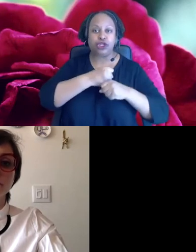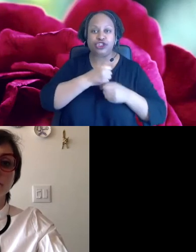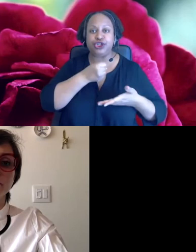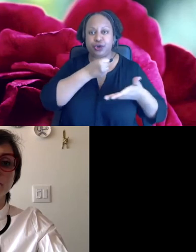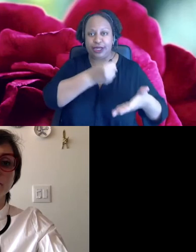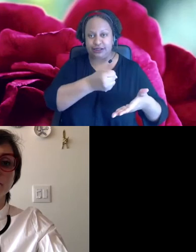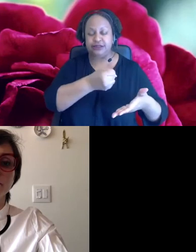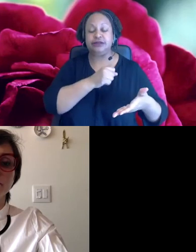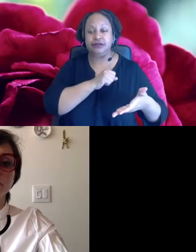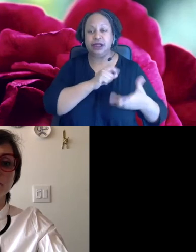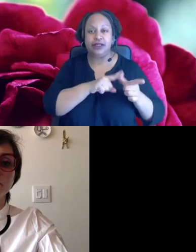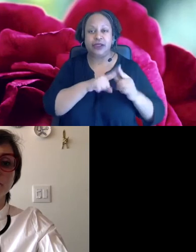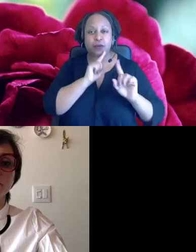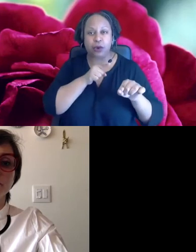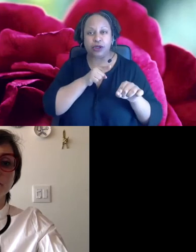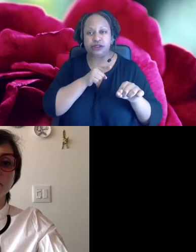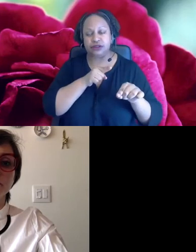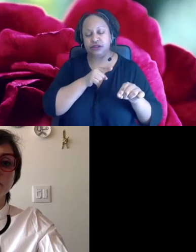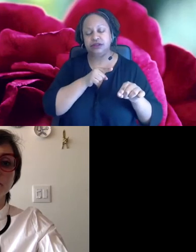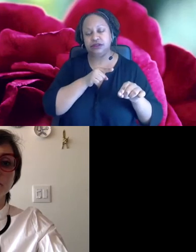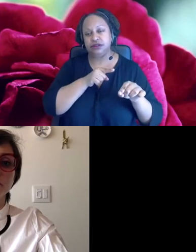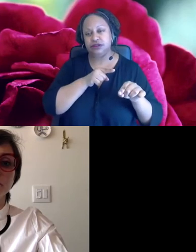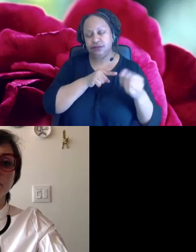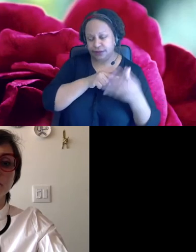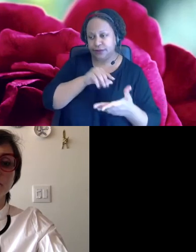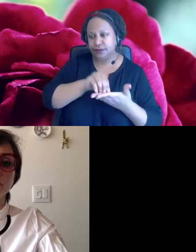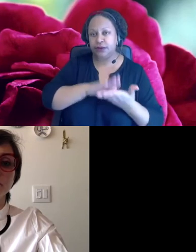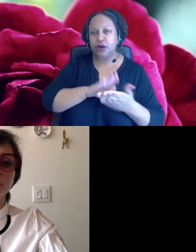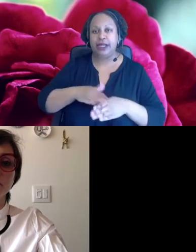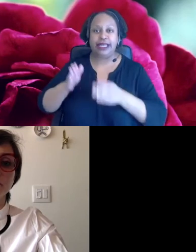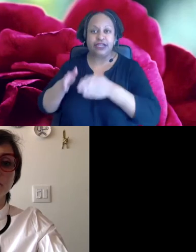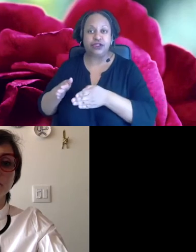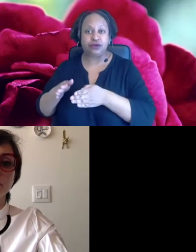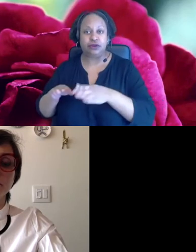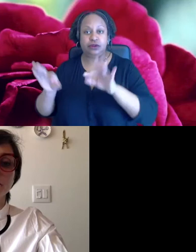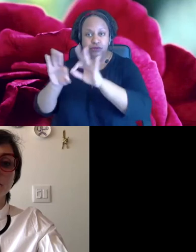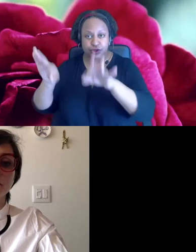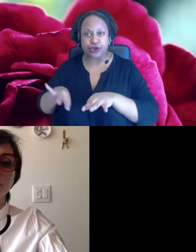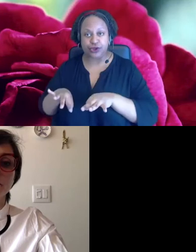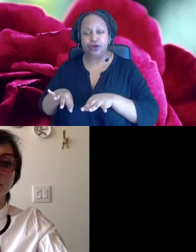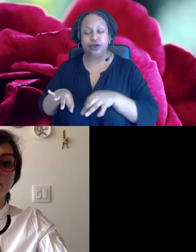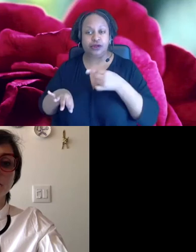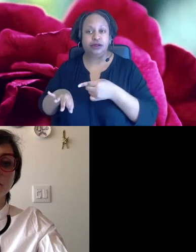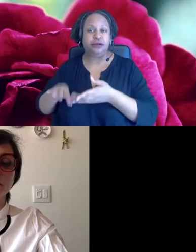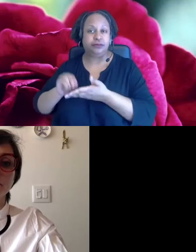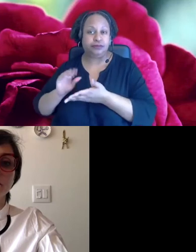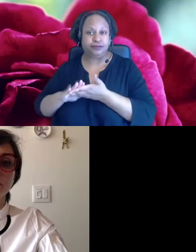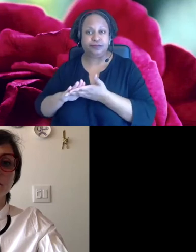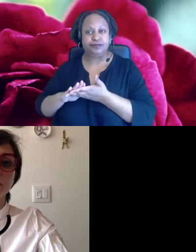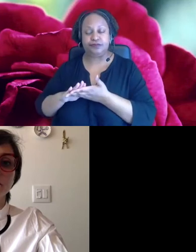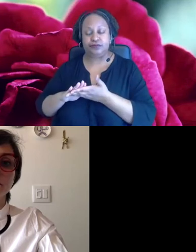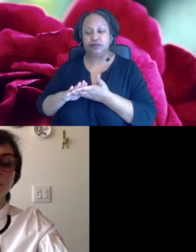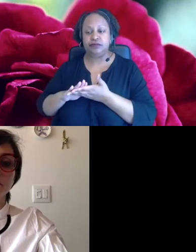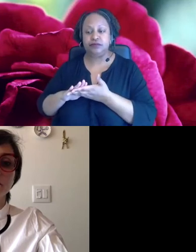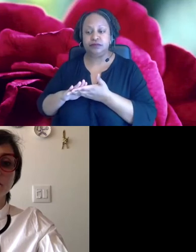and what you report net on your individual return takes into account whatever it is